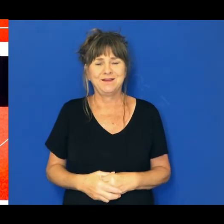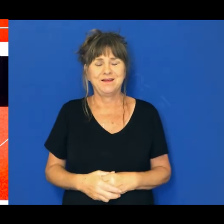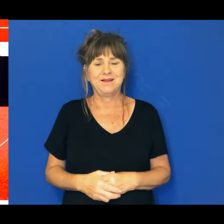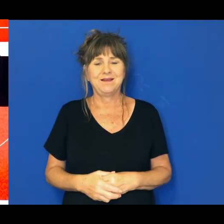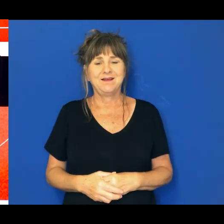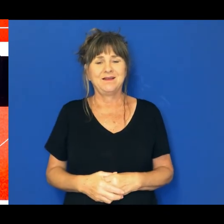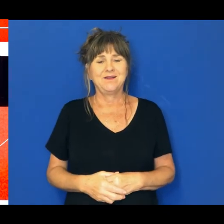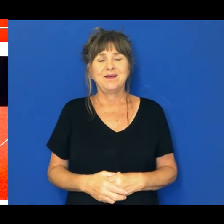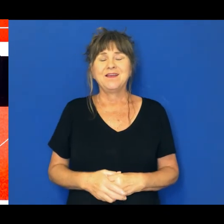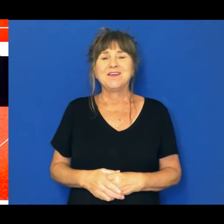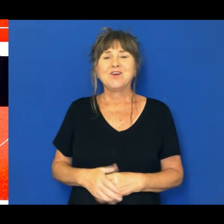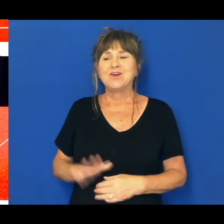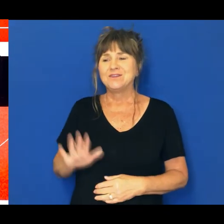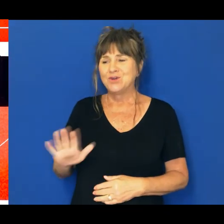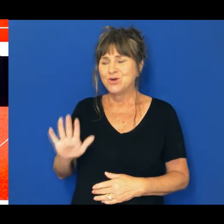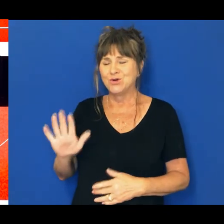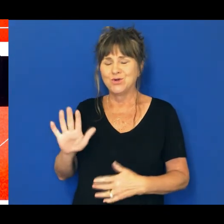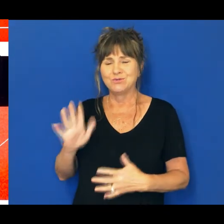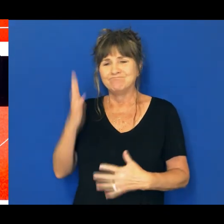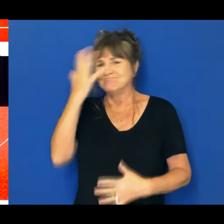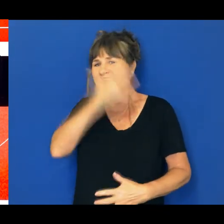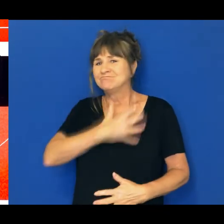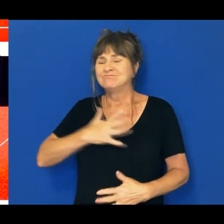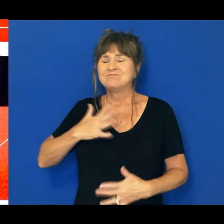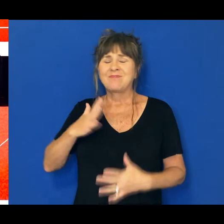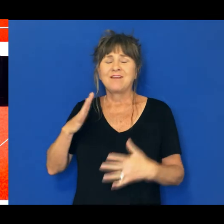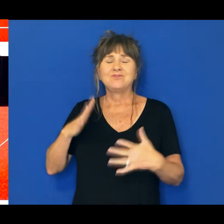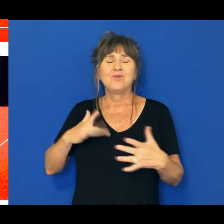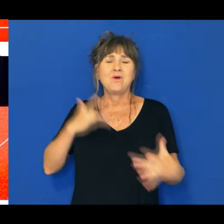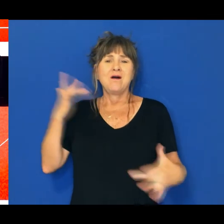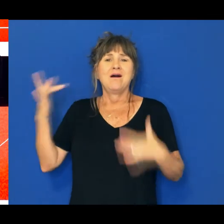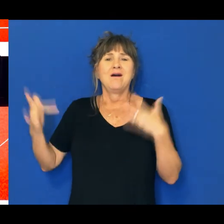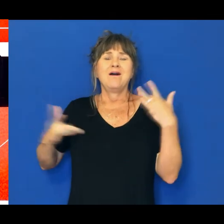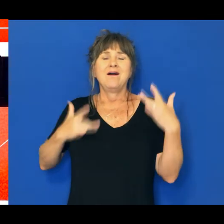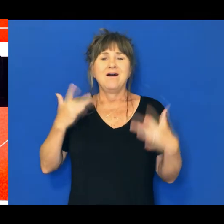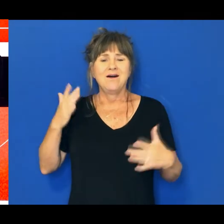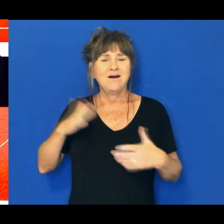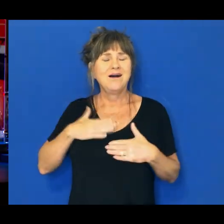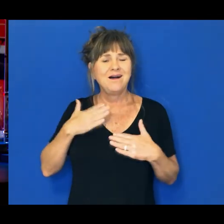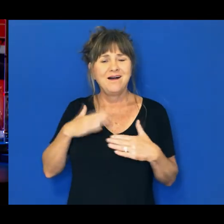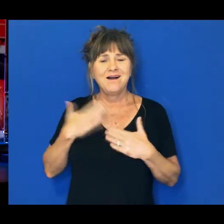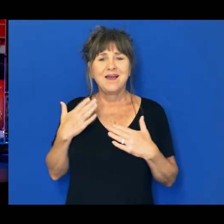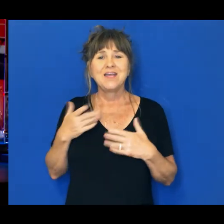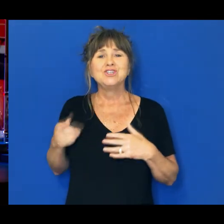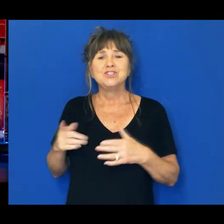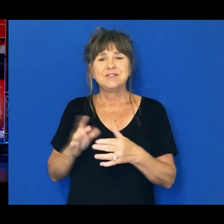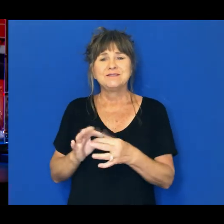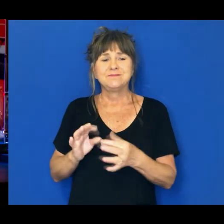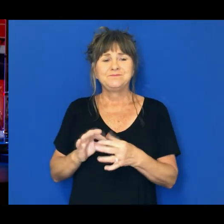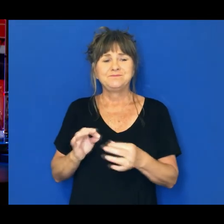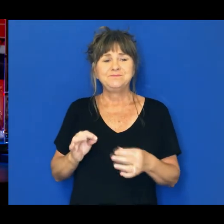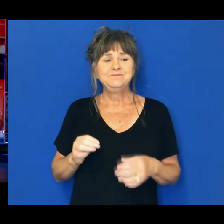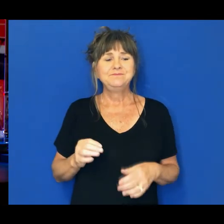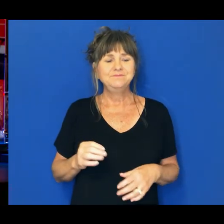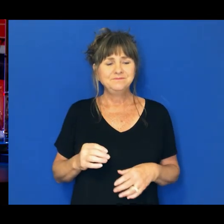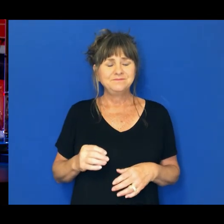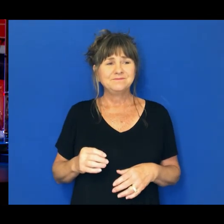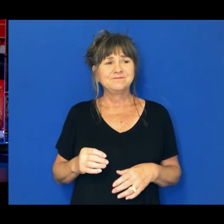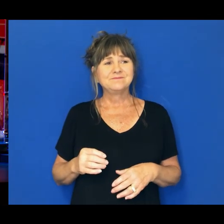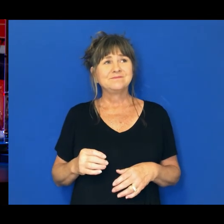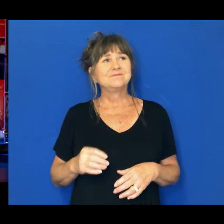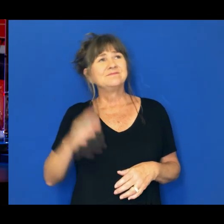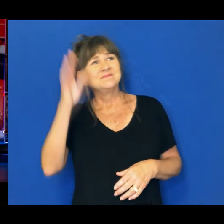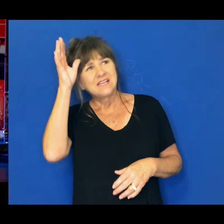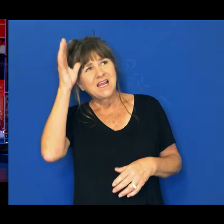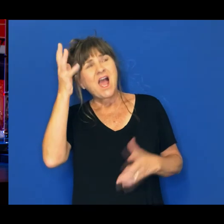beautiful. Had so much joy in her spirit, and as she's riding, you know what she said? She said, Daddy, I feel like I want the whole world to